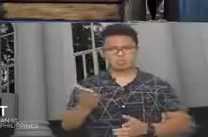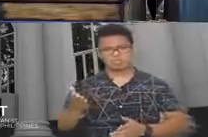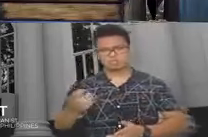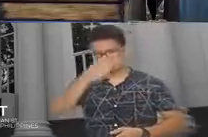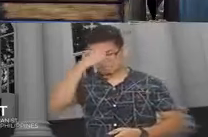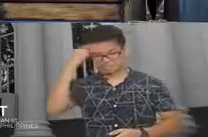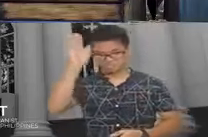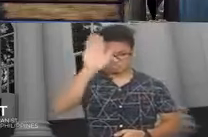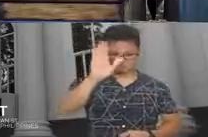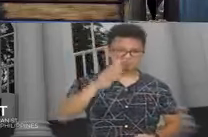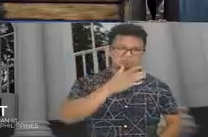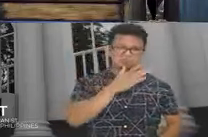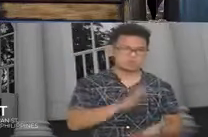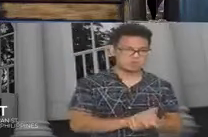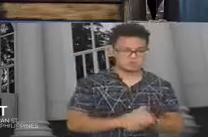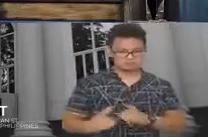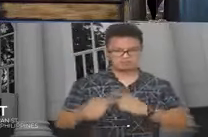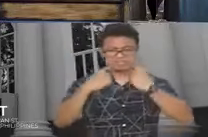because your wife told you.